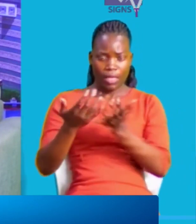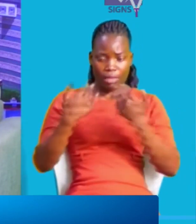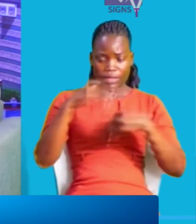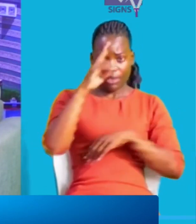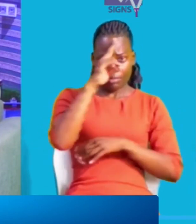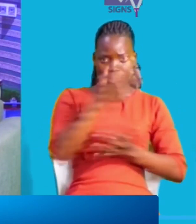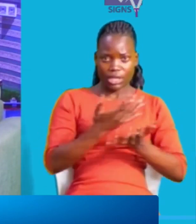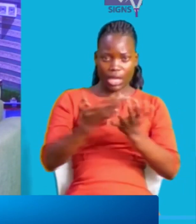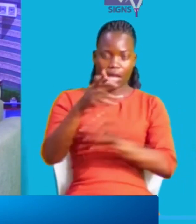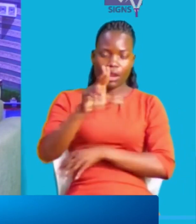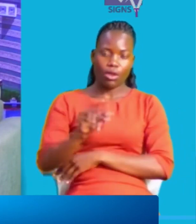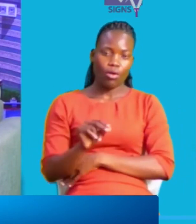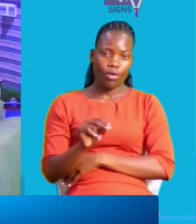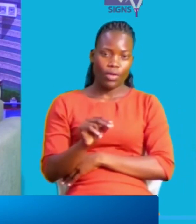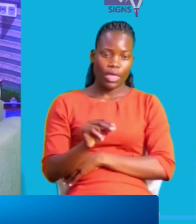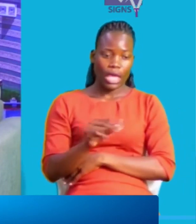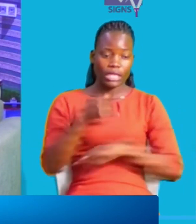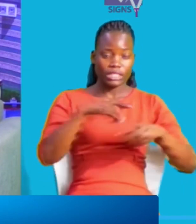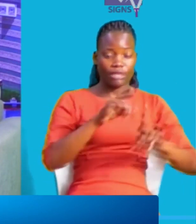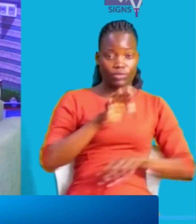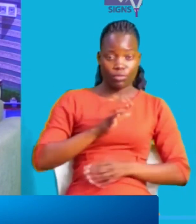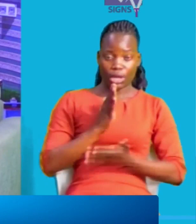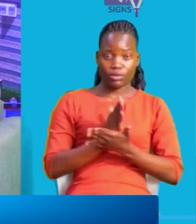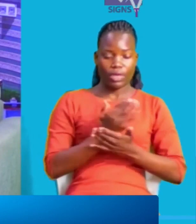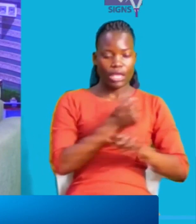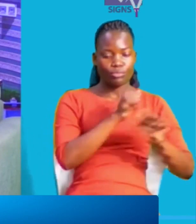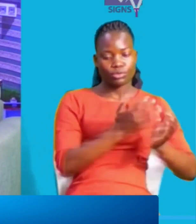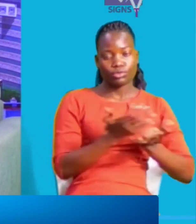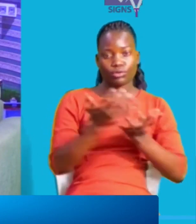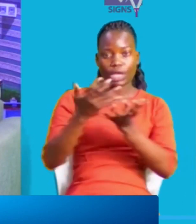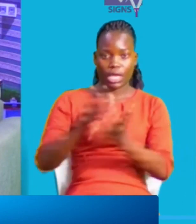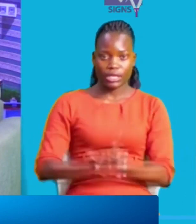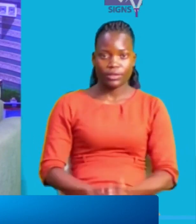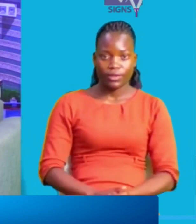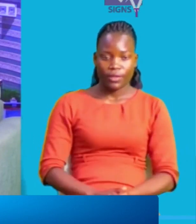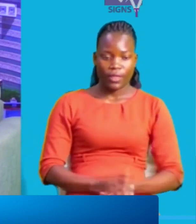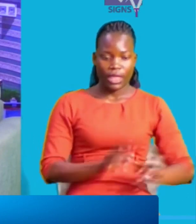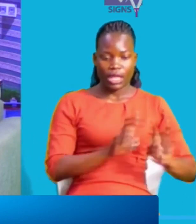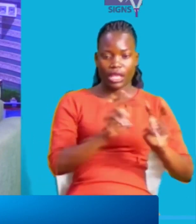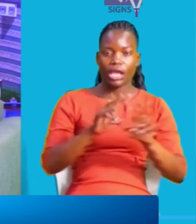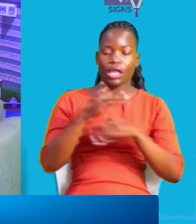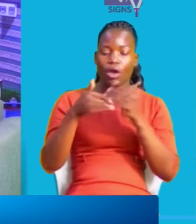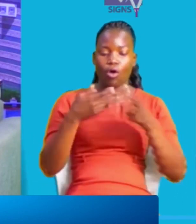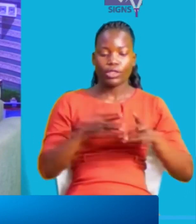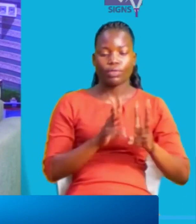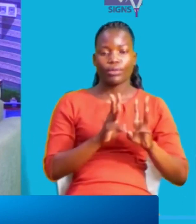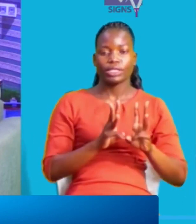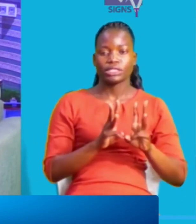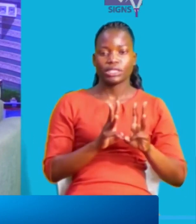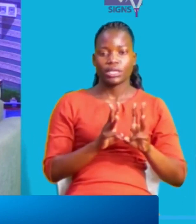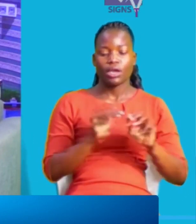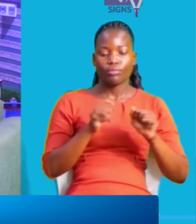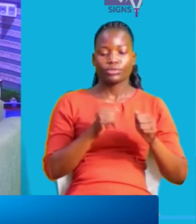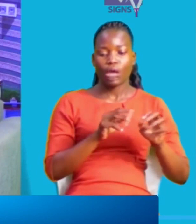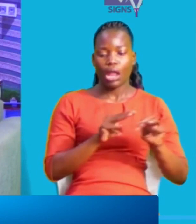No, probably not. Na ni mama. Sitambeba. Nitaangalia mbinu zote, niangalie at least nimfikishe